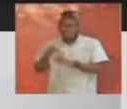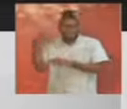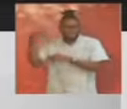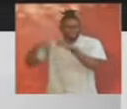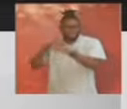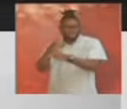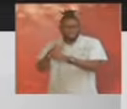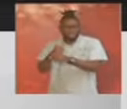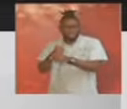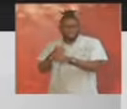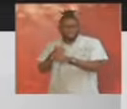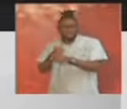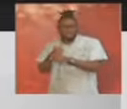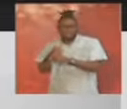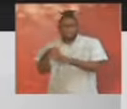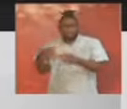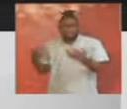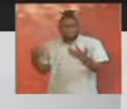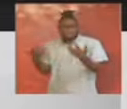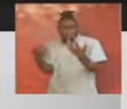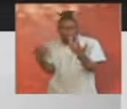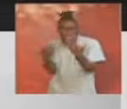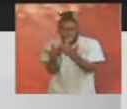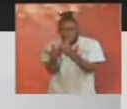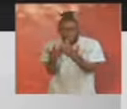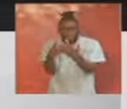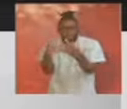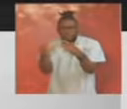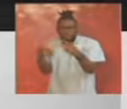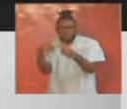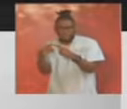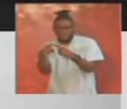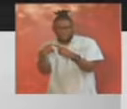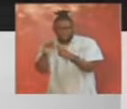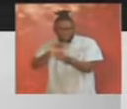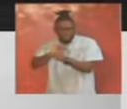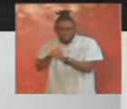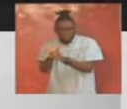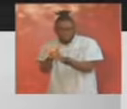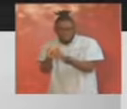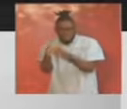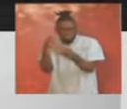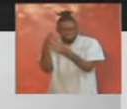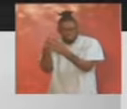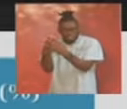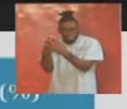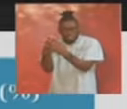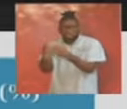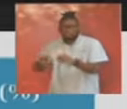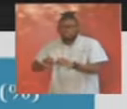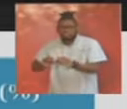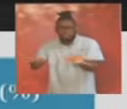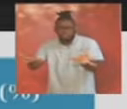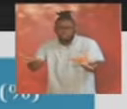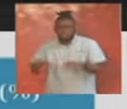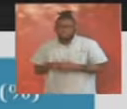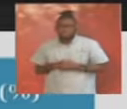correlates with when we had the outbreak of COVID-19 at the Tobago prison. Next slide.